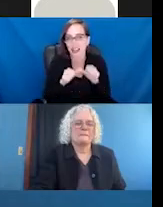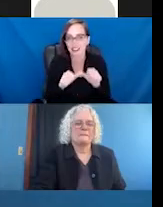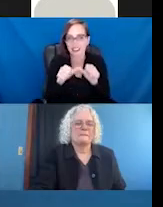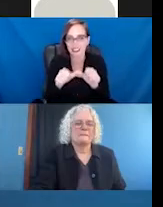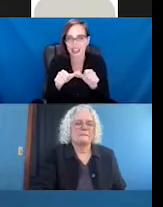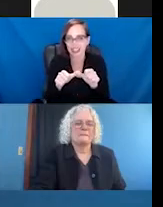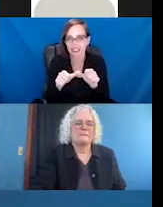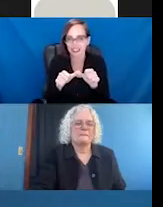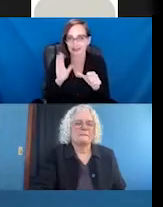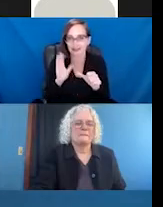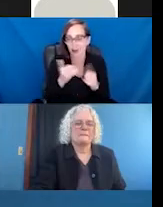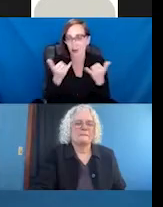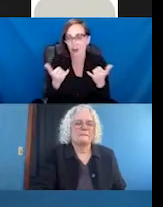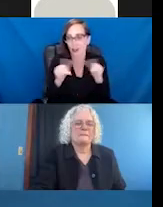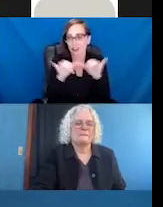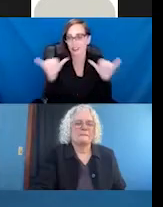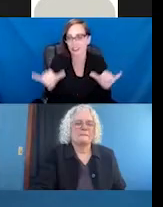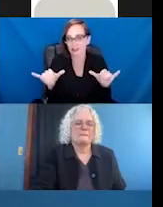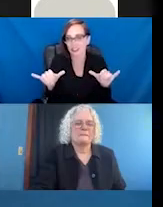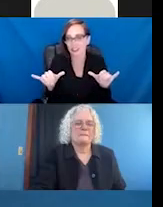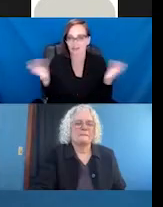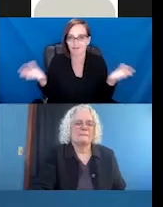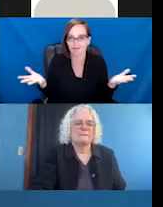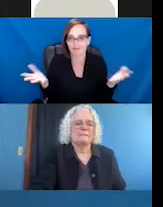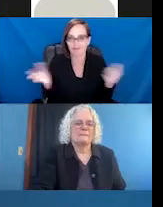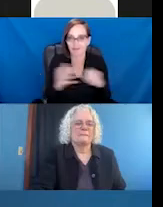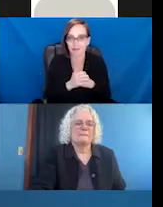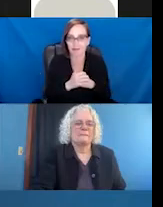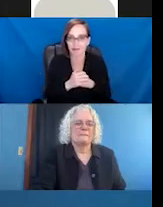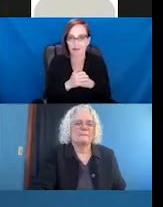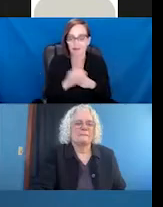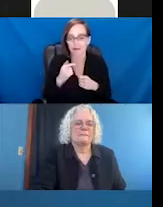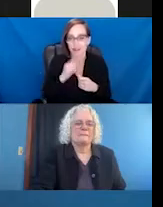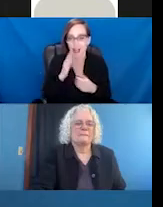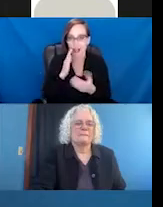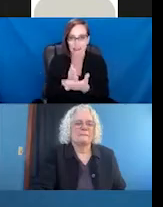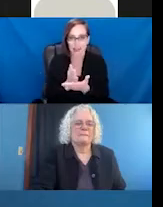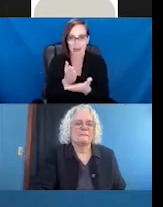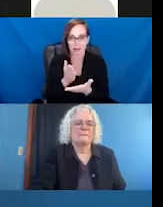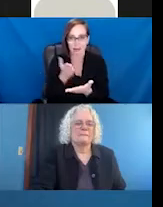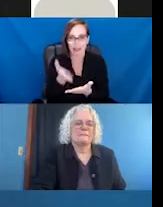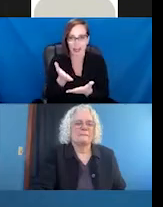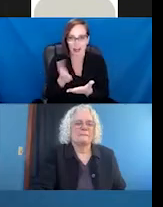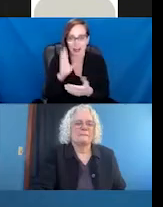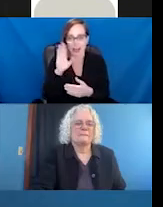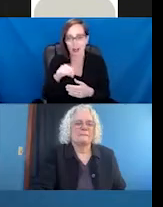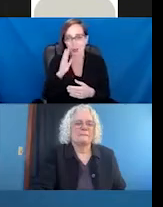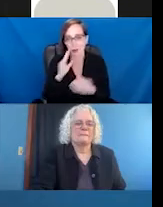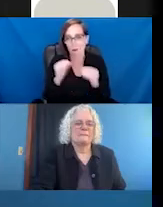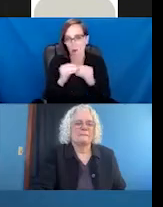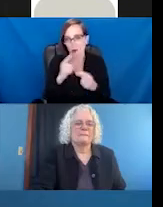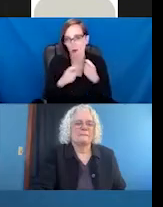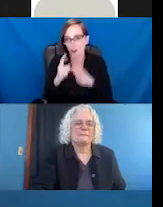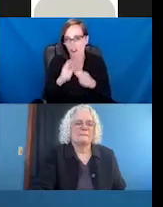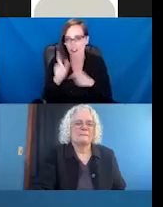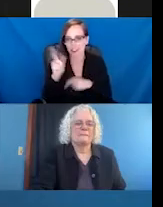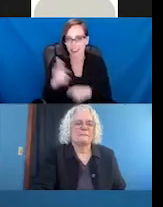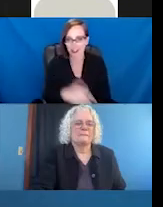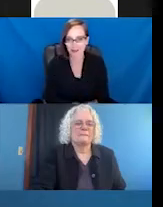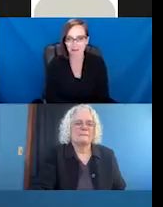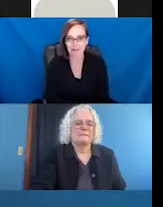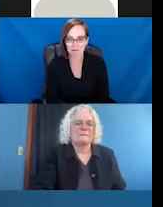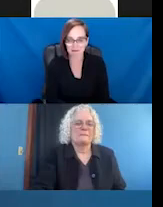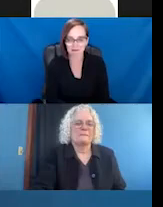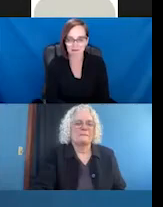systems that we need to sustain. I'm going to leave it there because I know there's other questions that are going to be asked, and want to